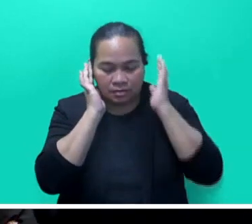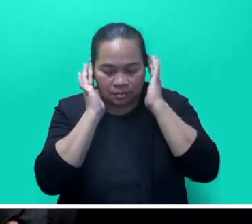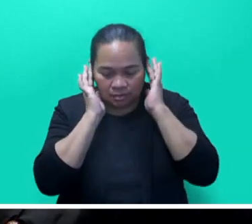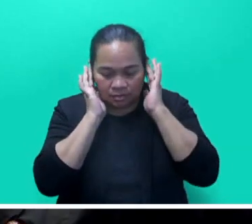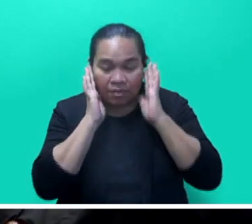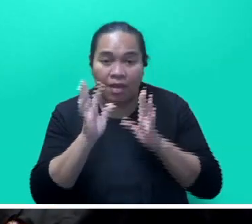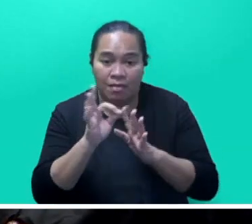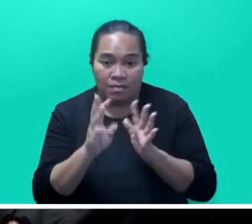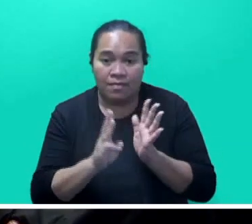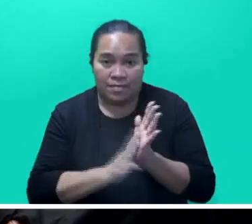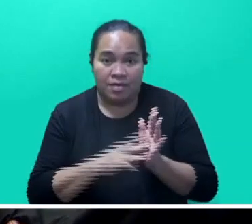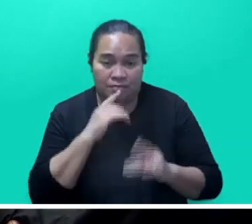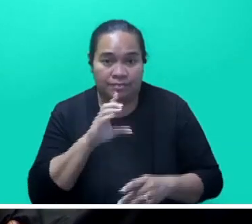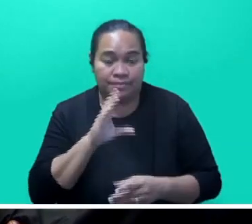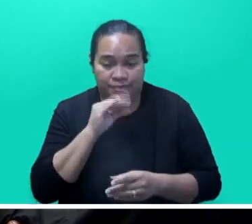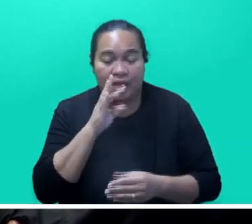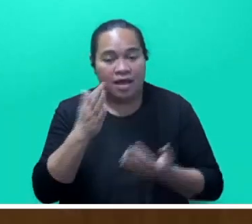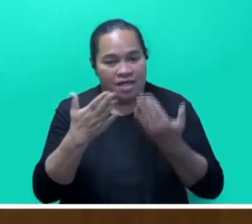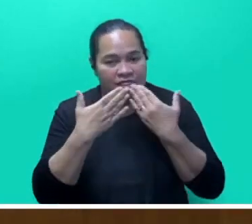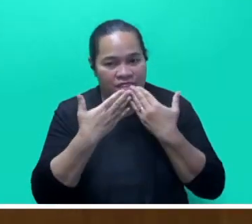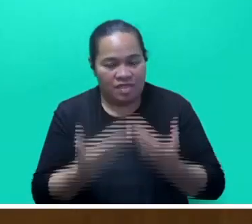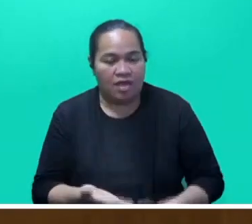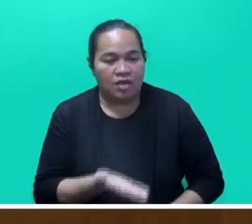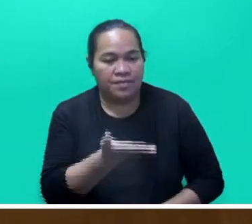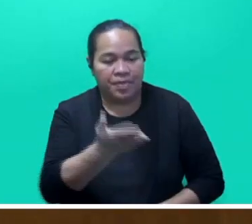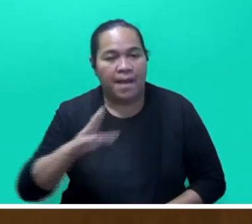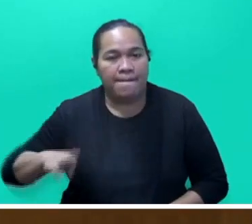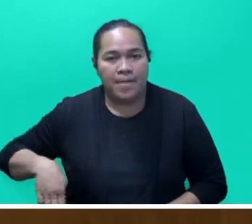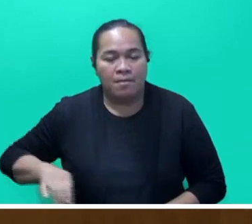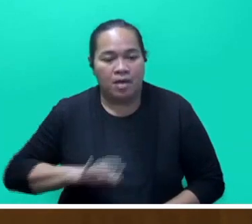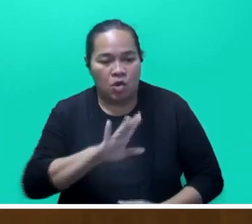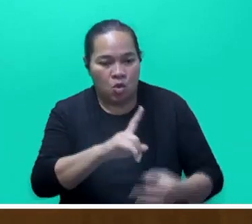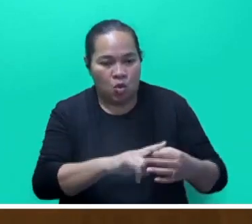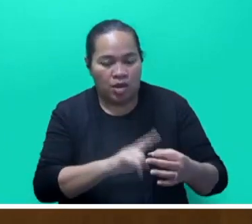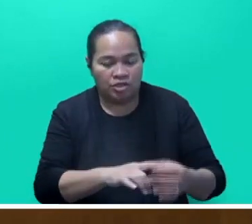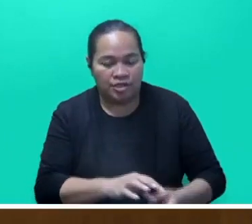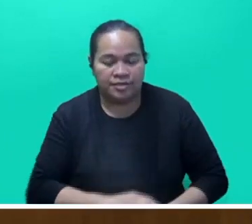Thank you, Mr. Speaker, sir. I thank the honourable member for his question.